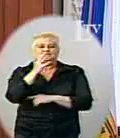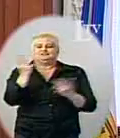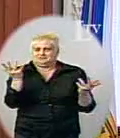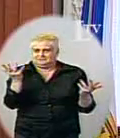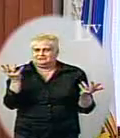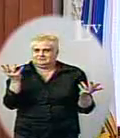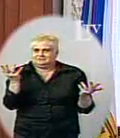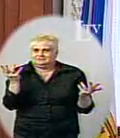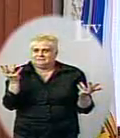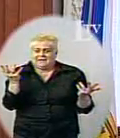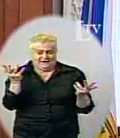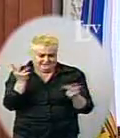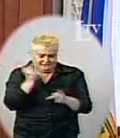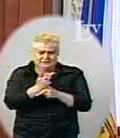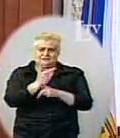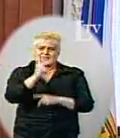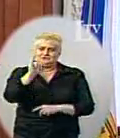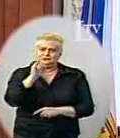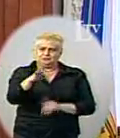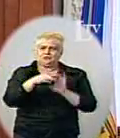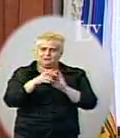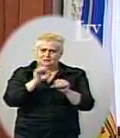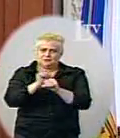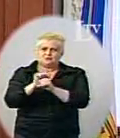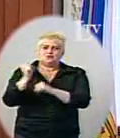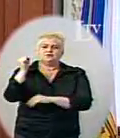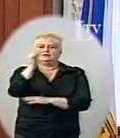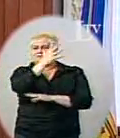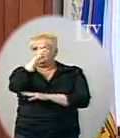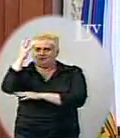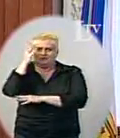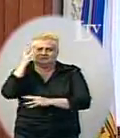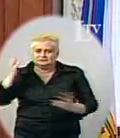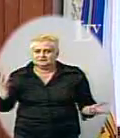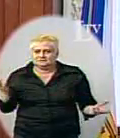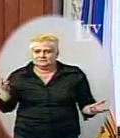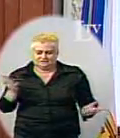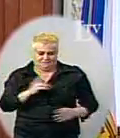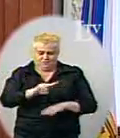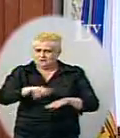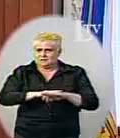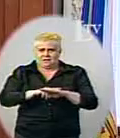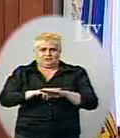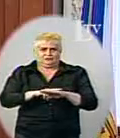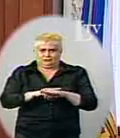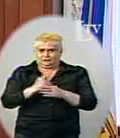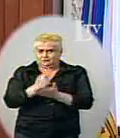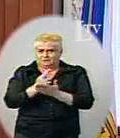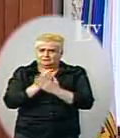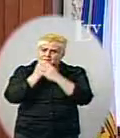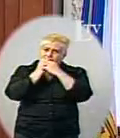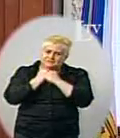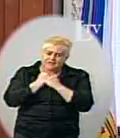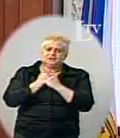kind of jobs this important natural resource has provided over the years.